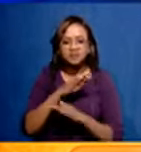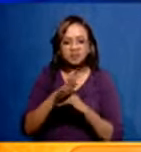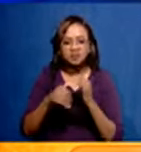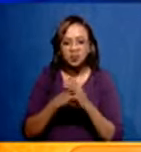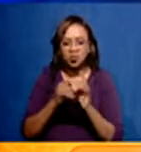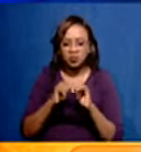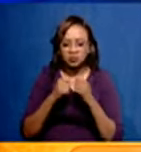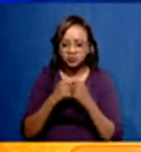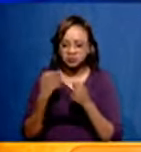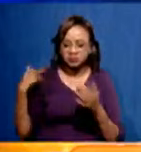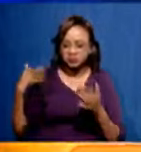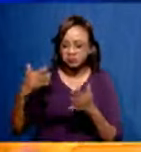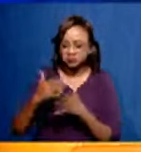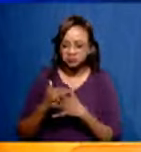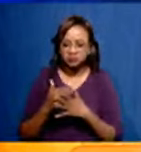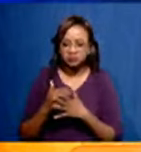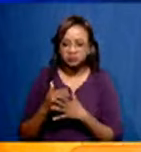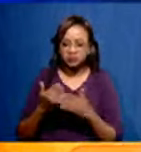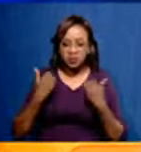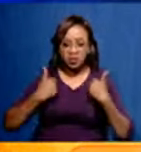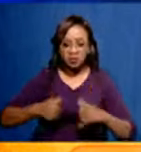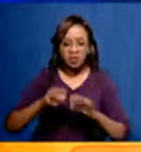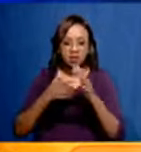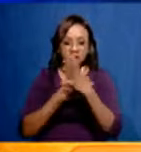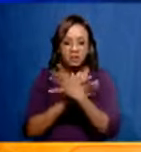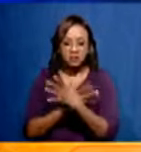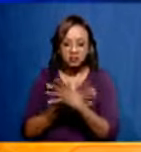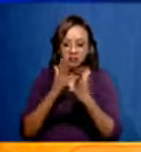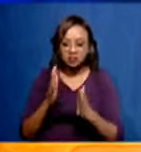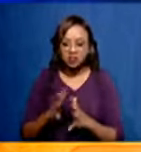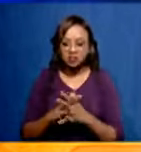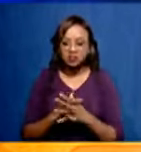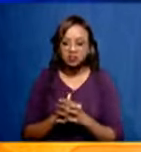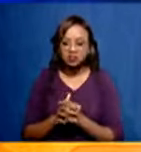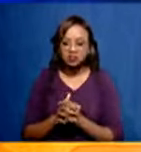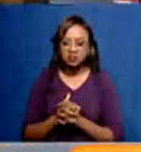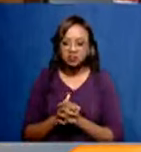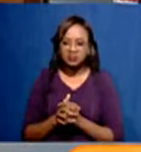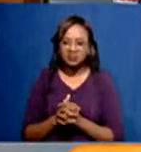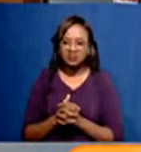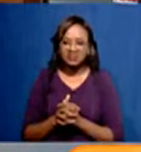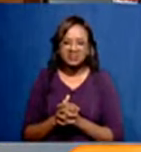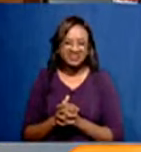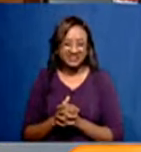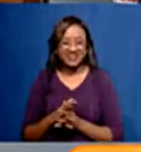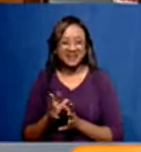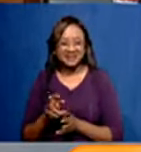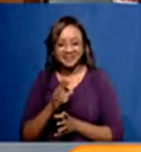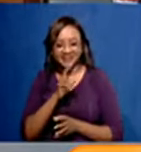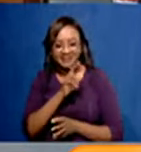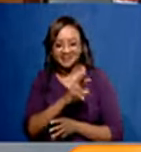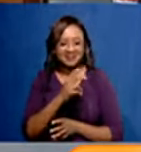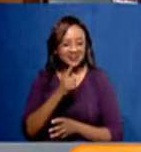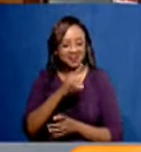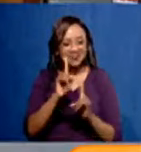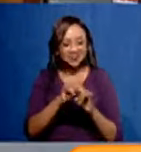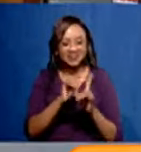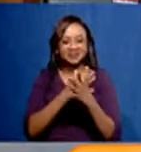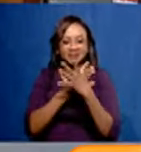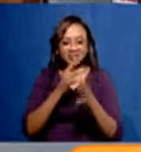days, I'm Dutch, and you come across as Dutch as well. And meaning direct. Yeah. And I